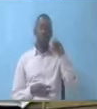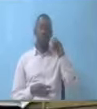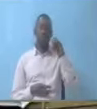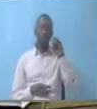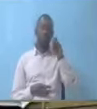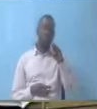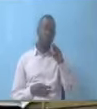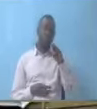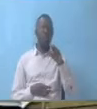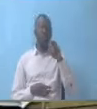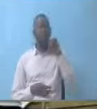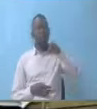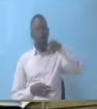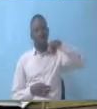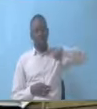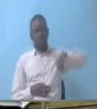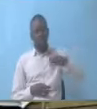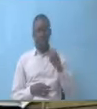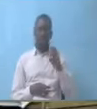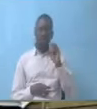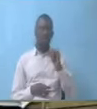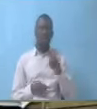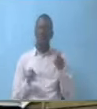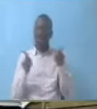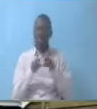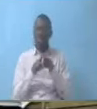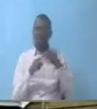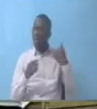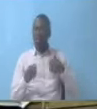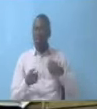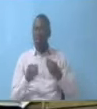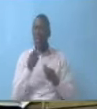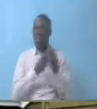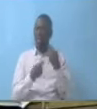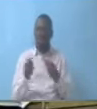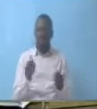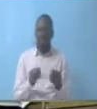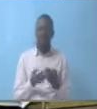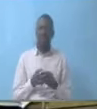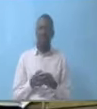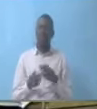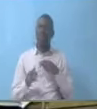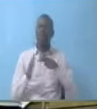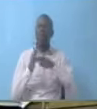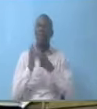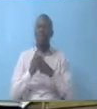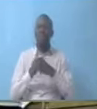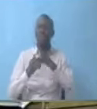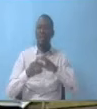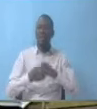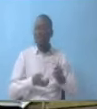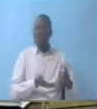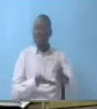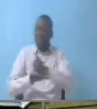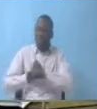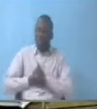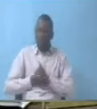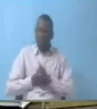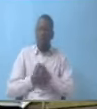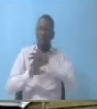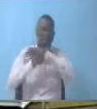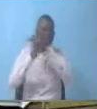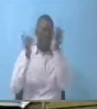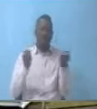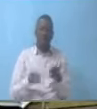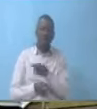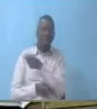Yes. And this was a blanket freeze of their assets, but not only that, including the